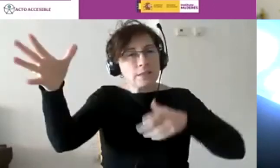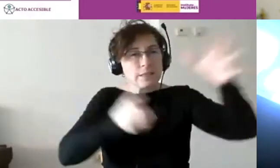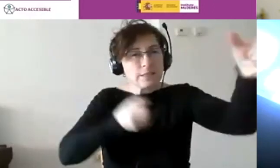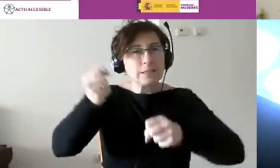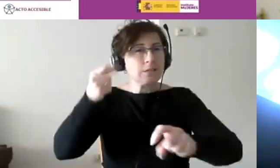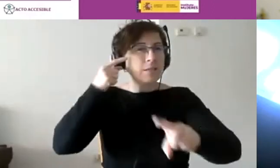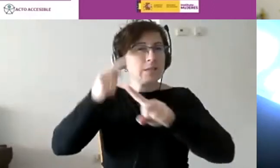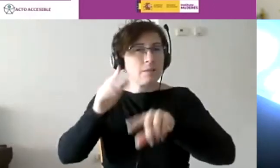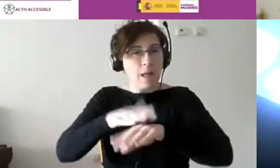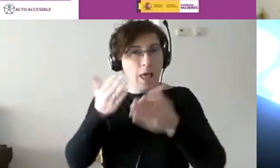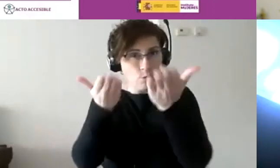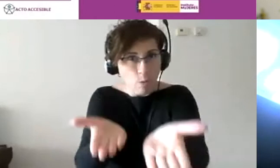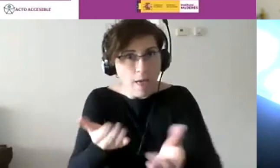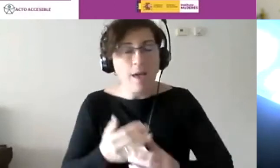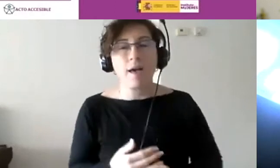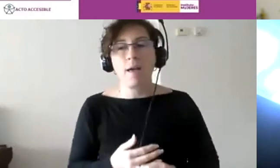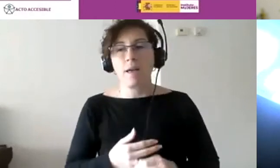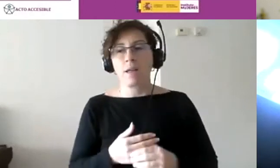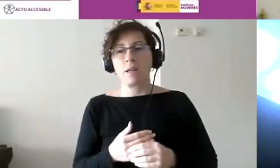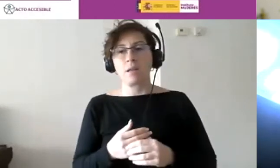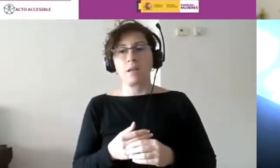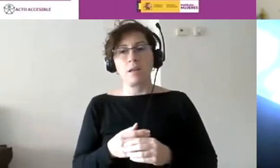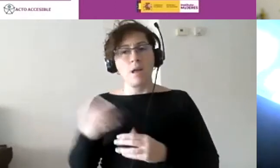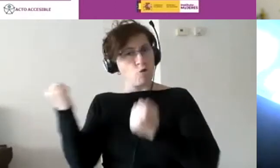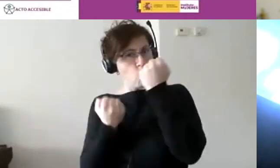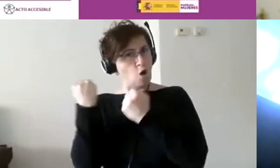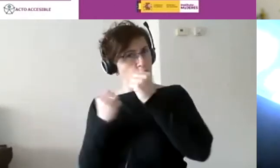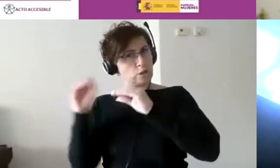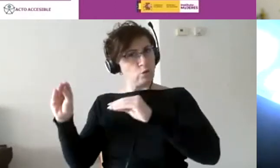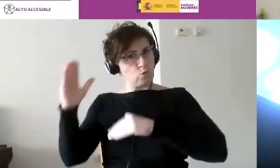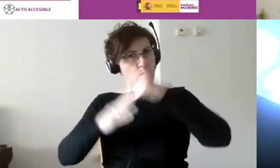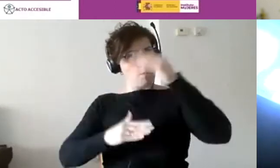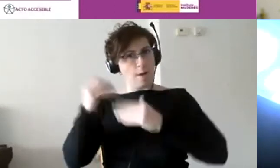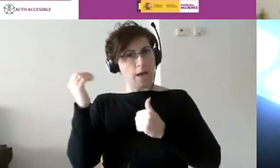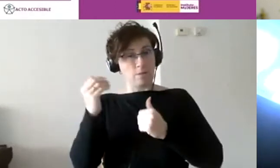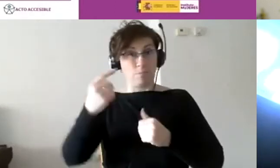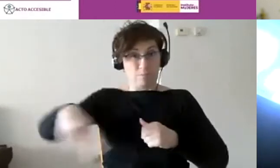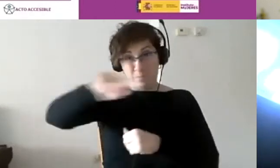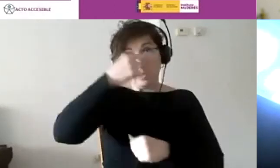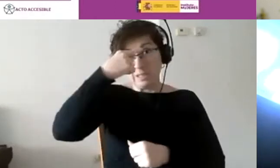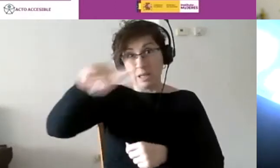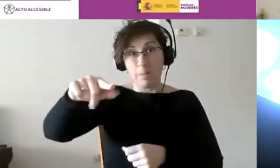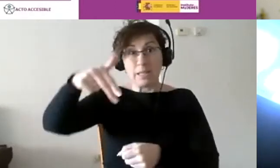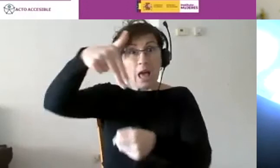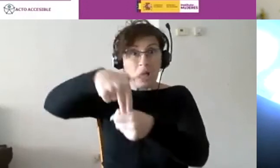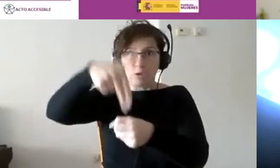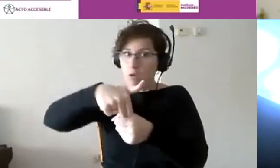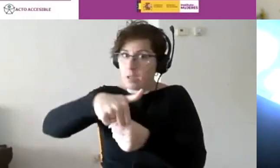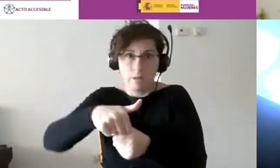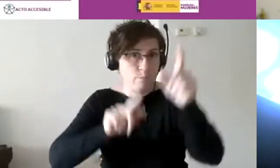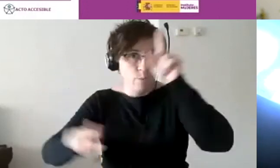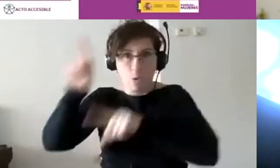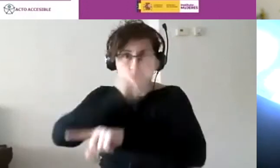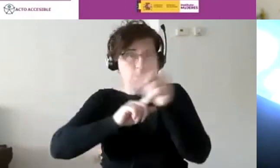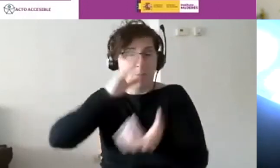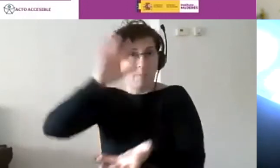gasoline is a big problem, huge problem to take in Kiev. because no gasoline on